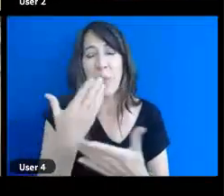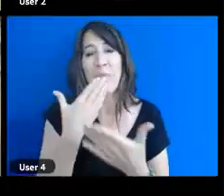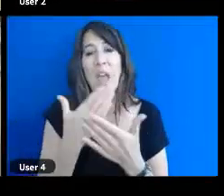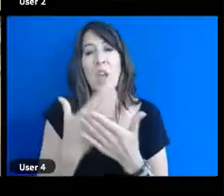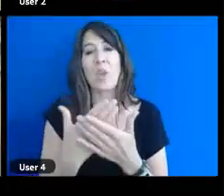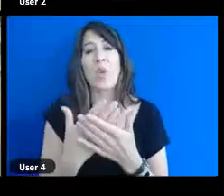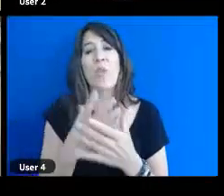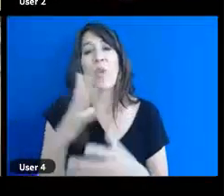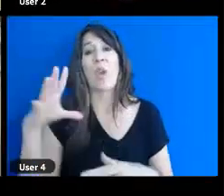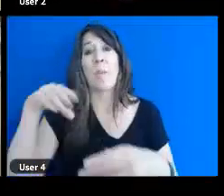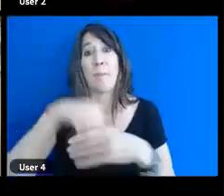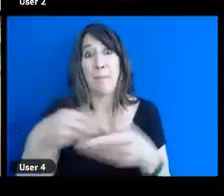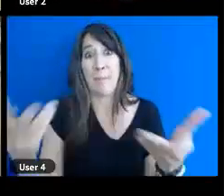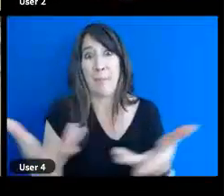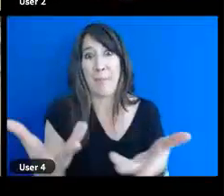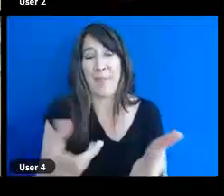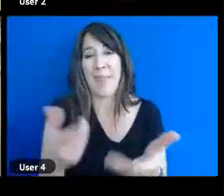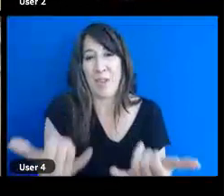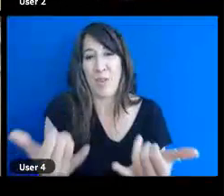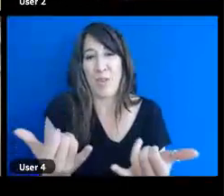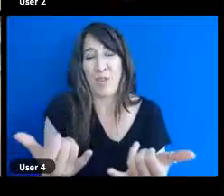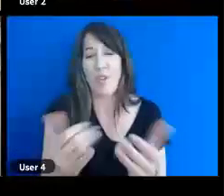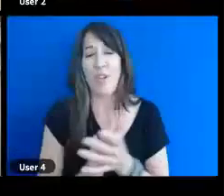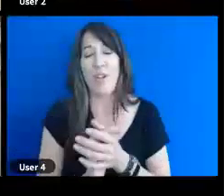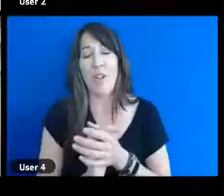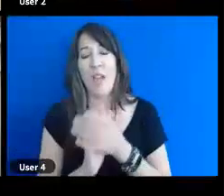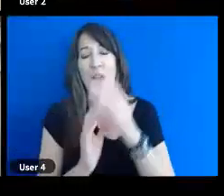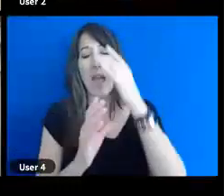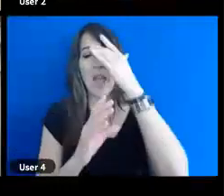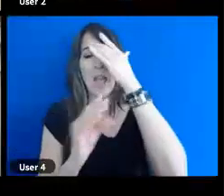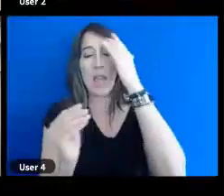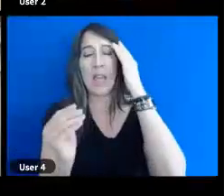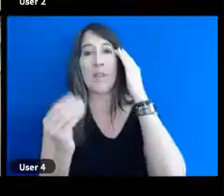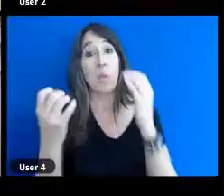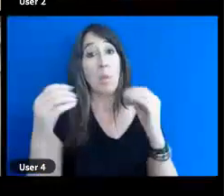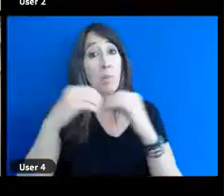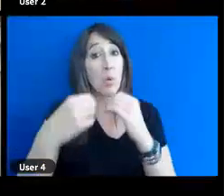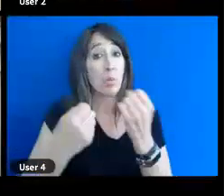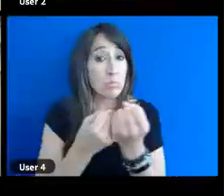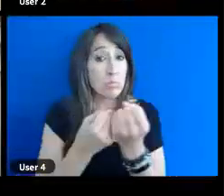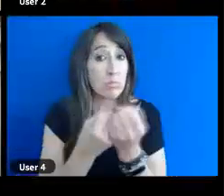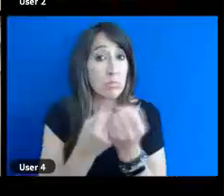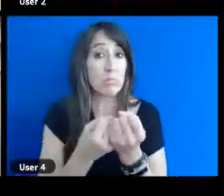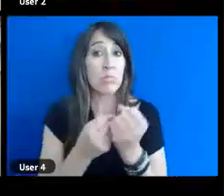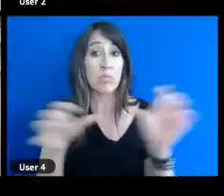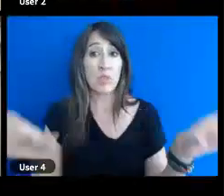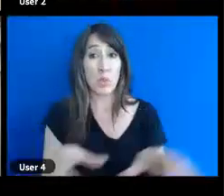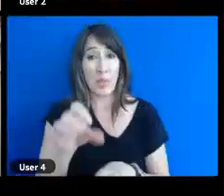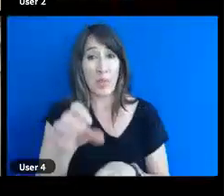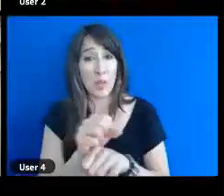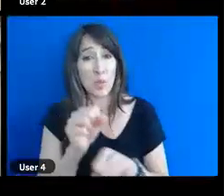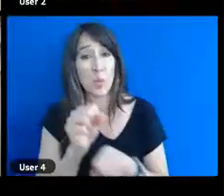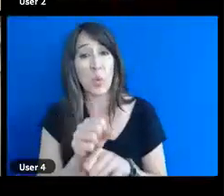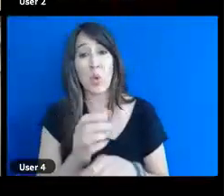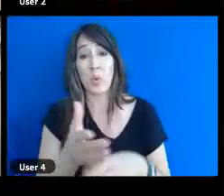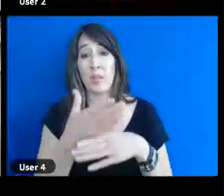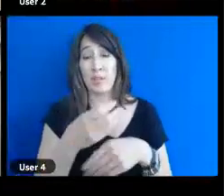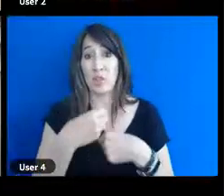your demonstration of your inclusion by being here with us today. And if you want more support in terms of doing this